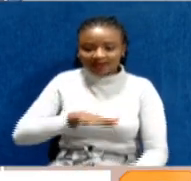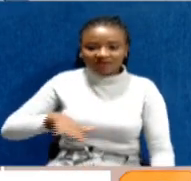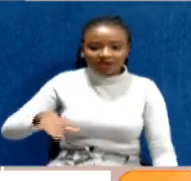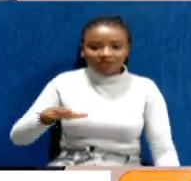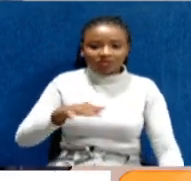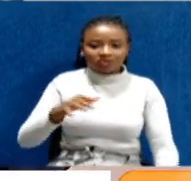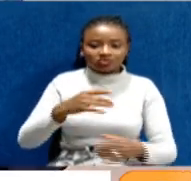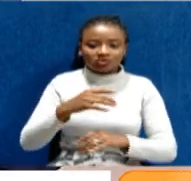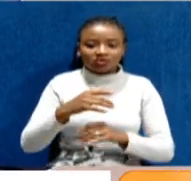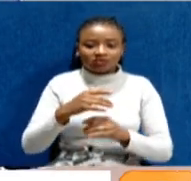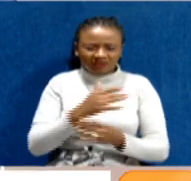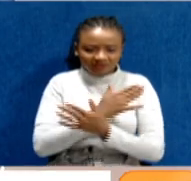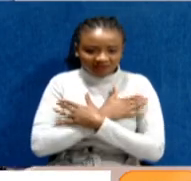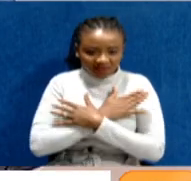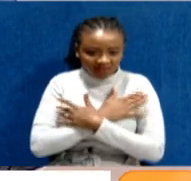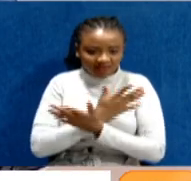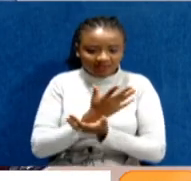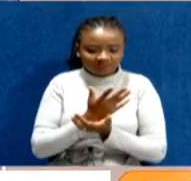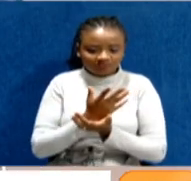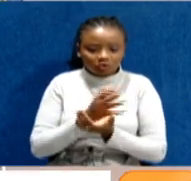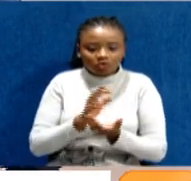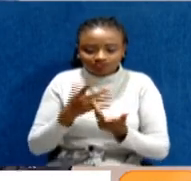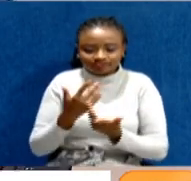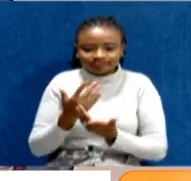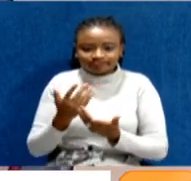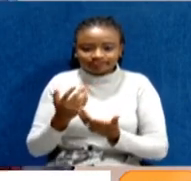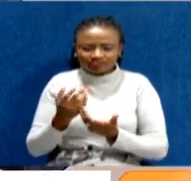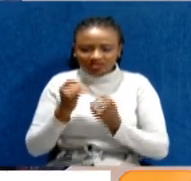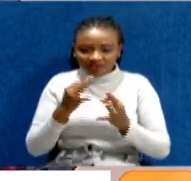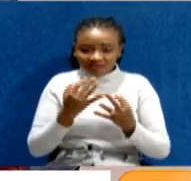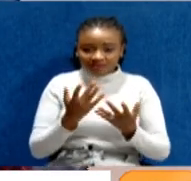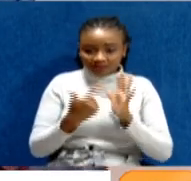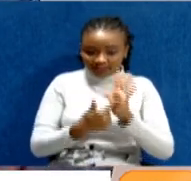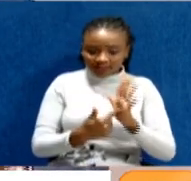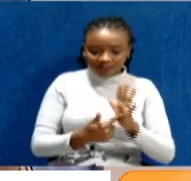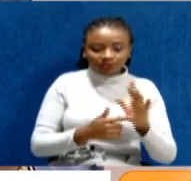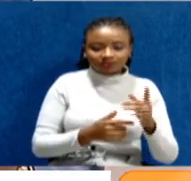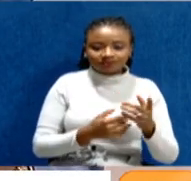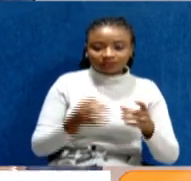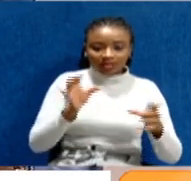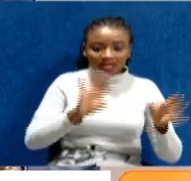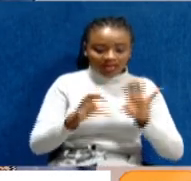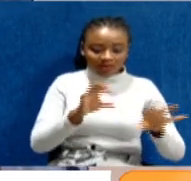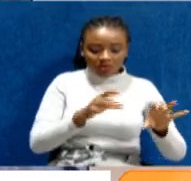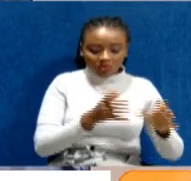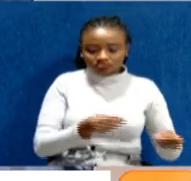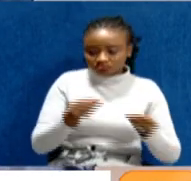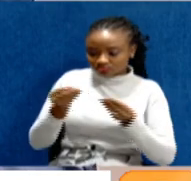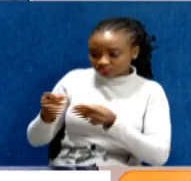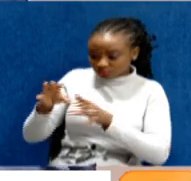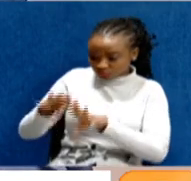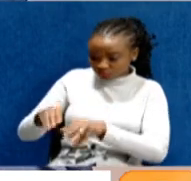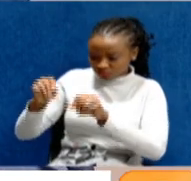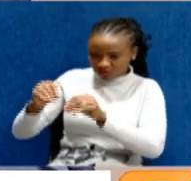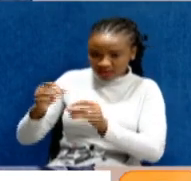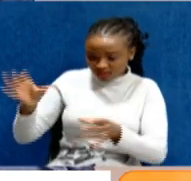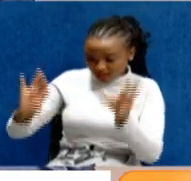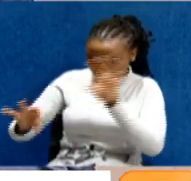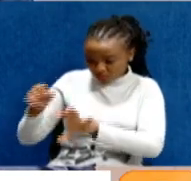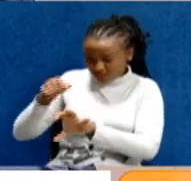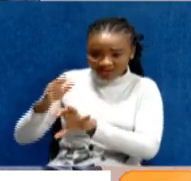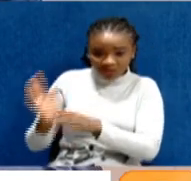systems. If you use any inputs that go into the soil, there should be inputs that make the soil healthy for us to get that good crop. Yeah. And you see, that